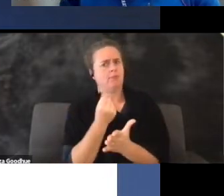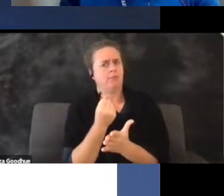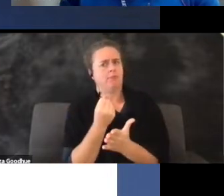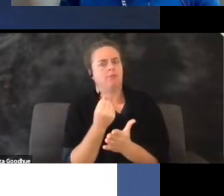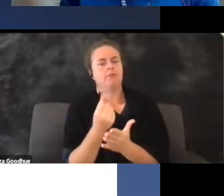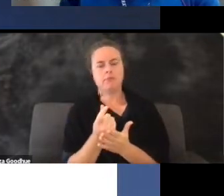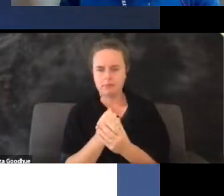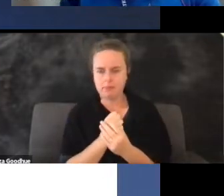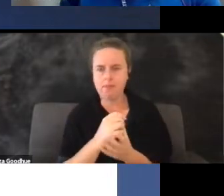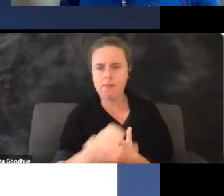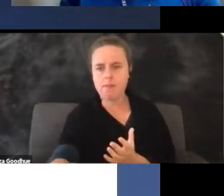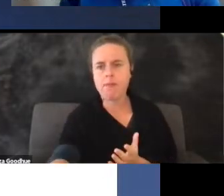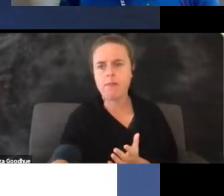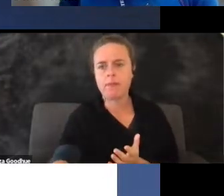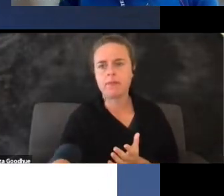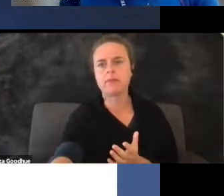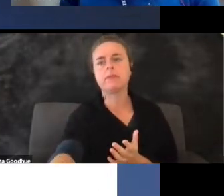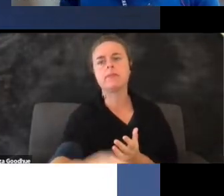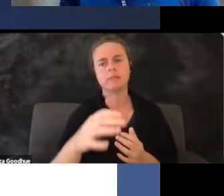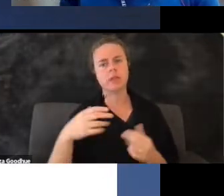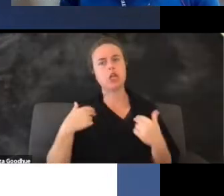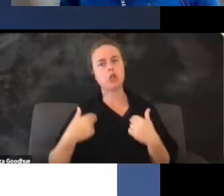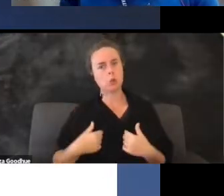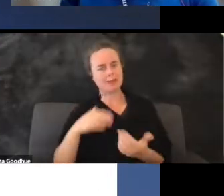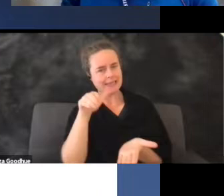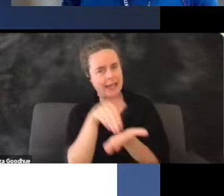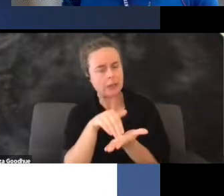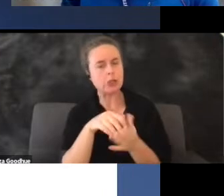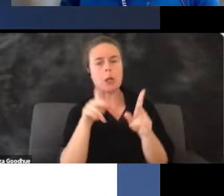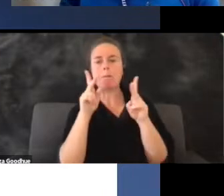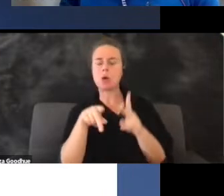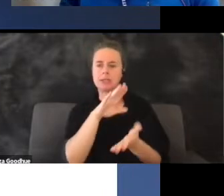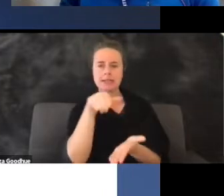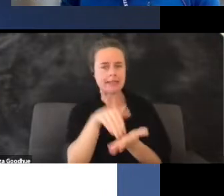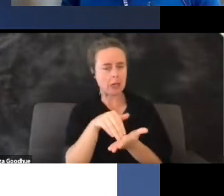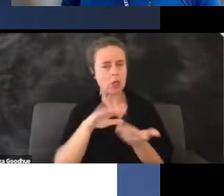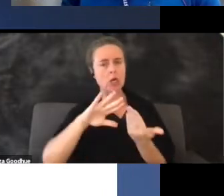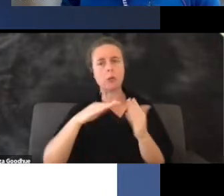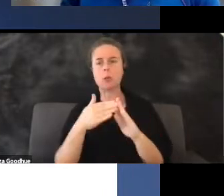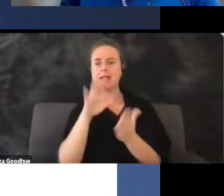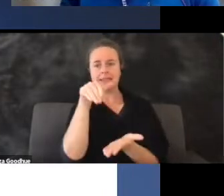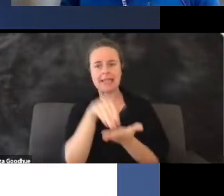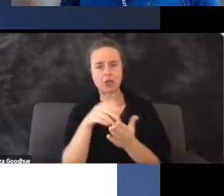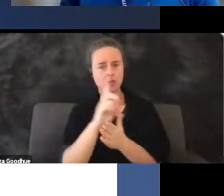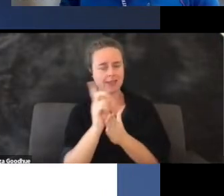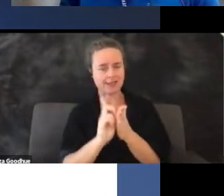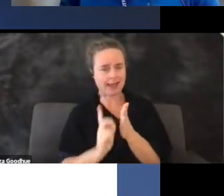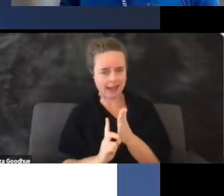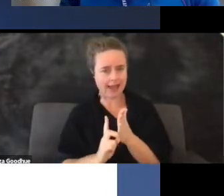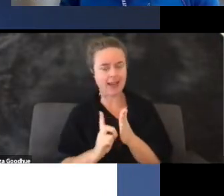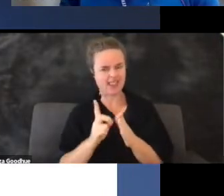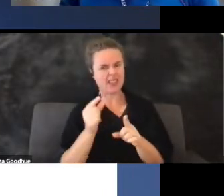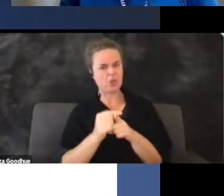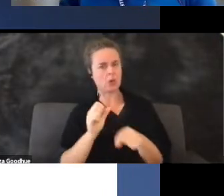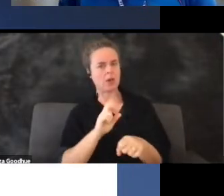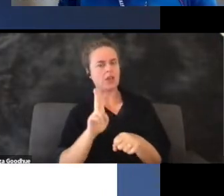think is really human-centered, person-centered, community-centered design. That we really, and this is a word we use in healthcare a little